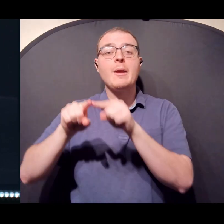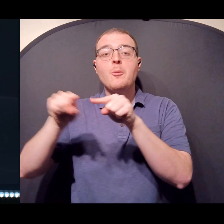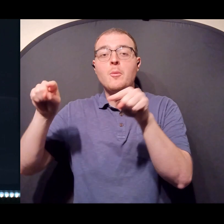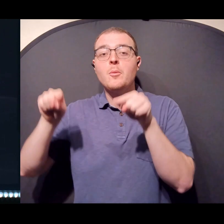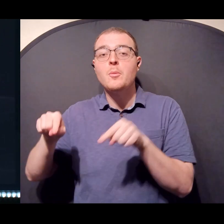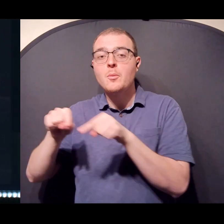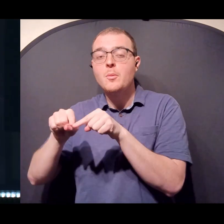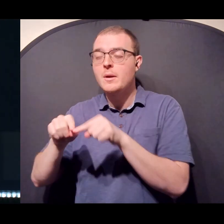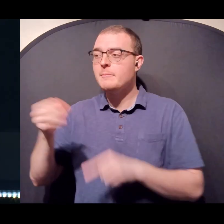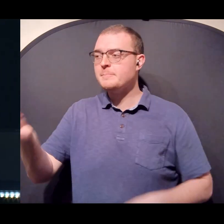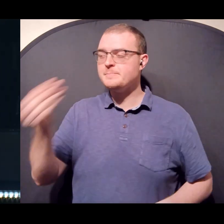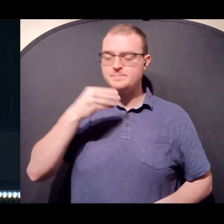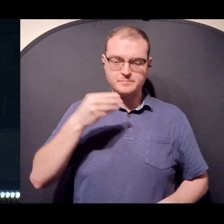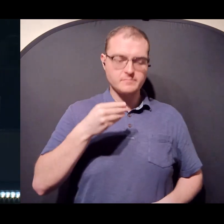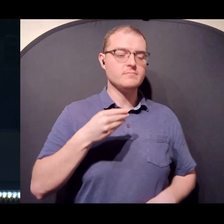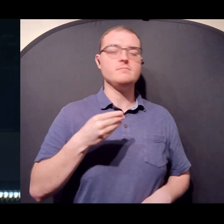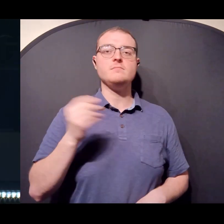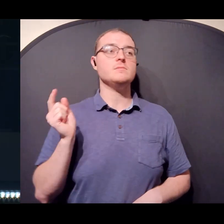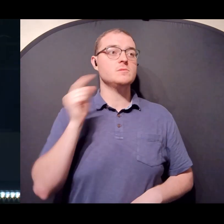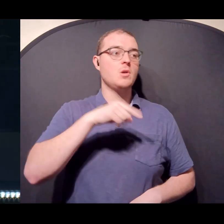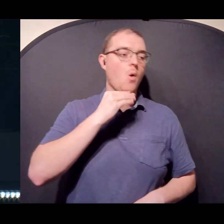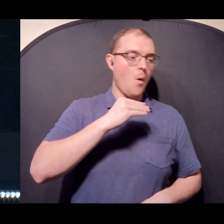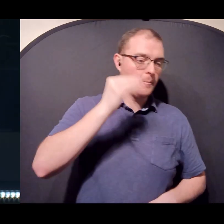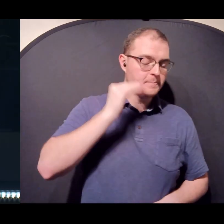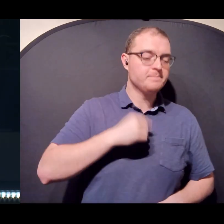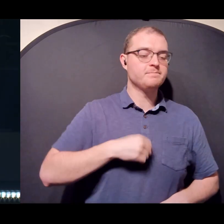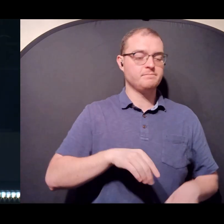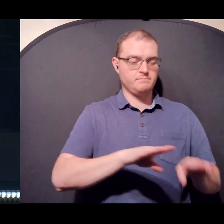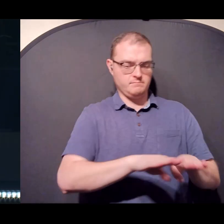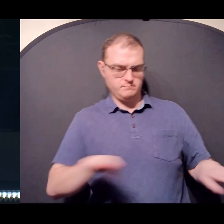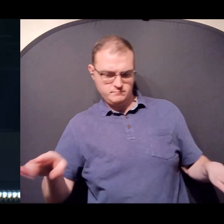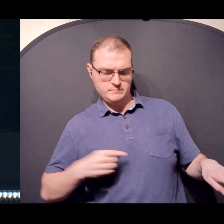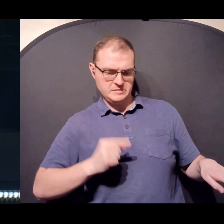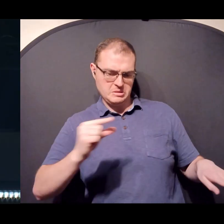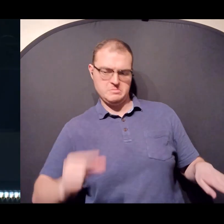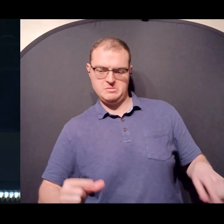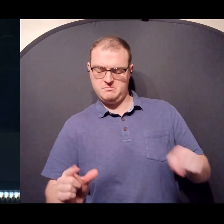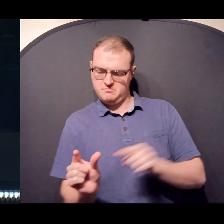And you just got to go to the house and go home and put it in the corner and just look at it for a minute.